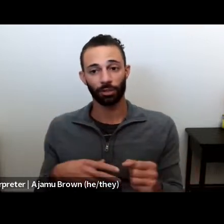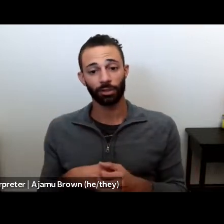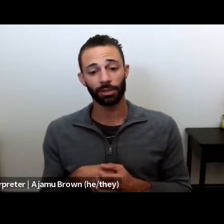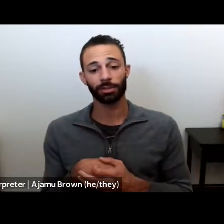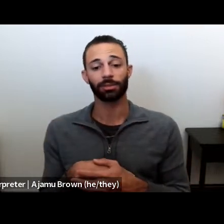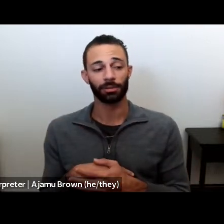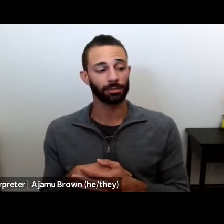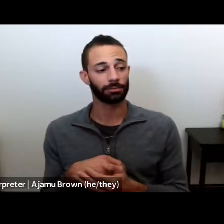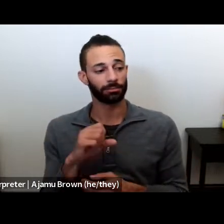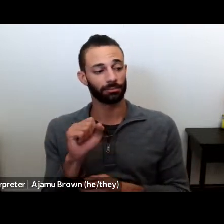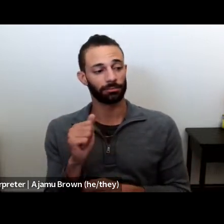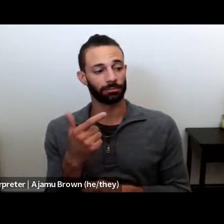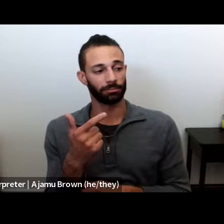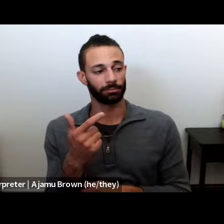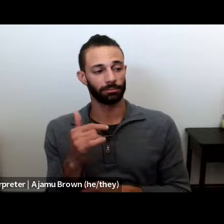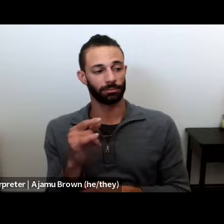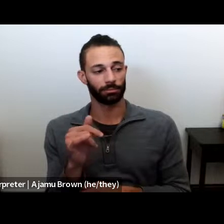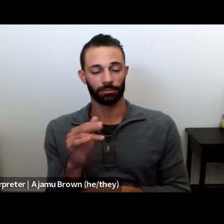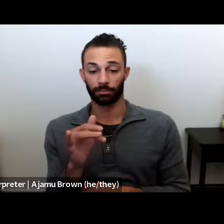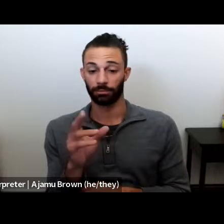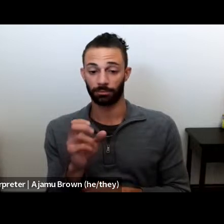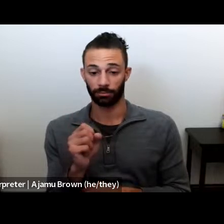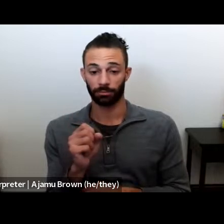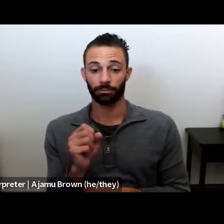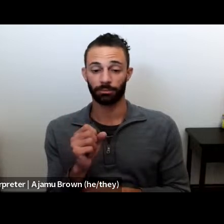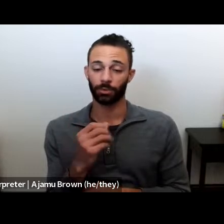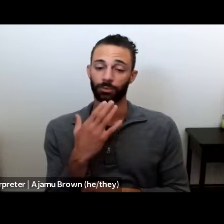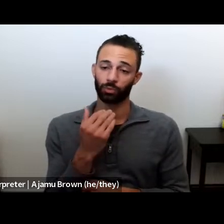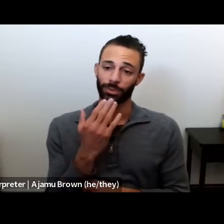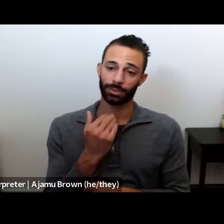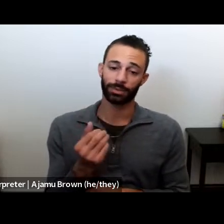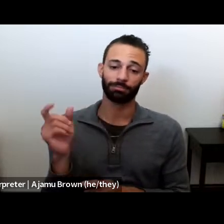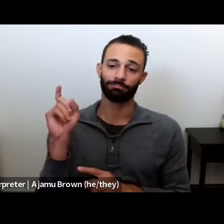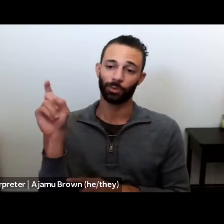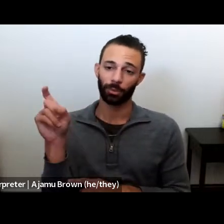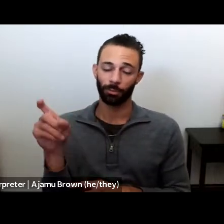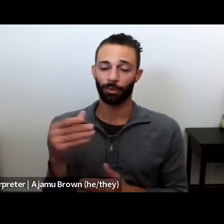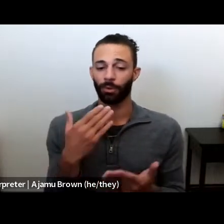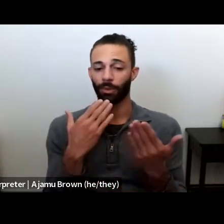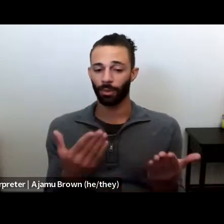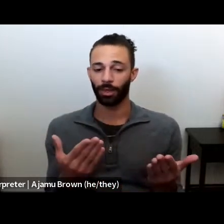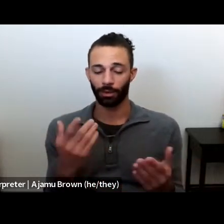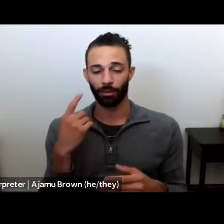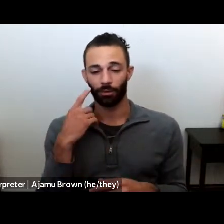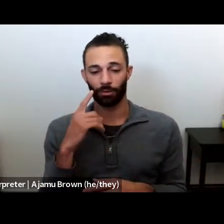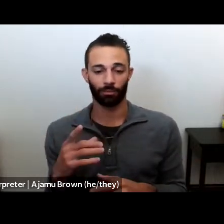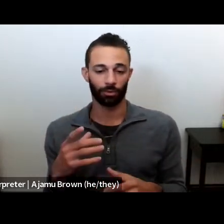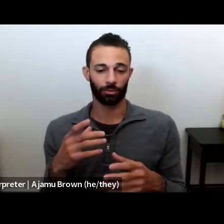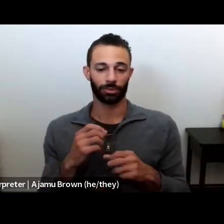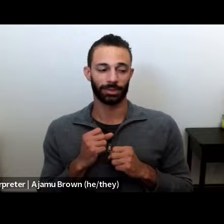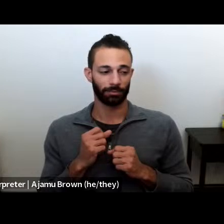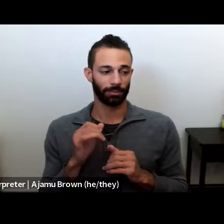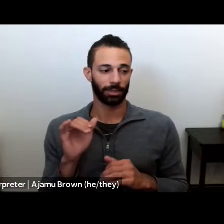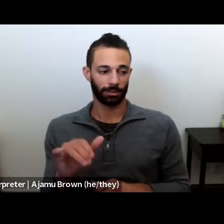Sagittarius. So sweet Scorpios, thank you for receiving that.